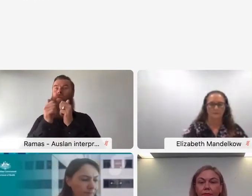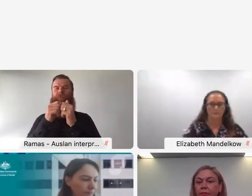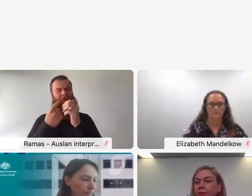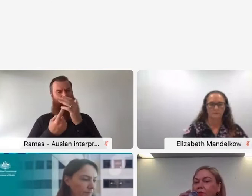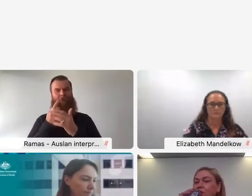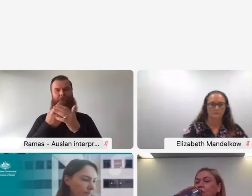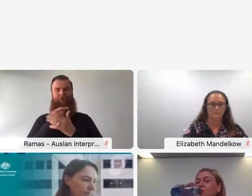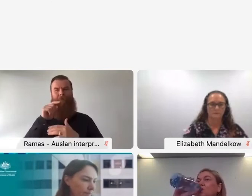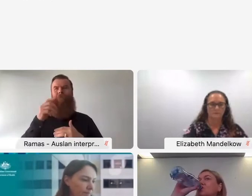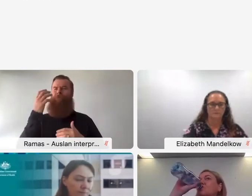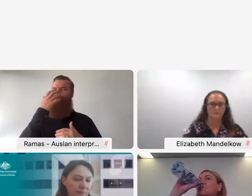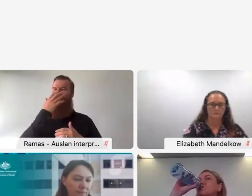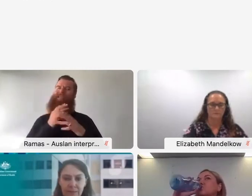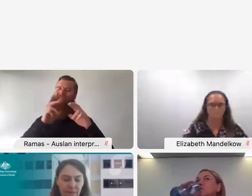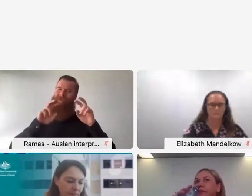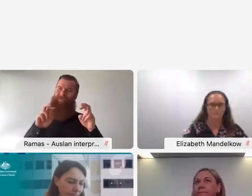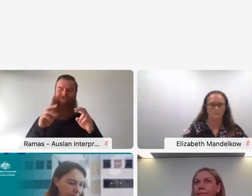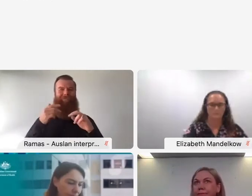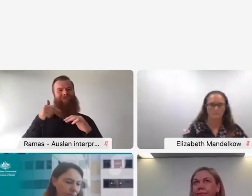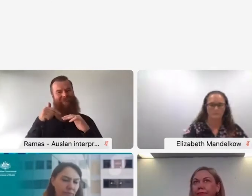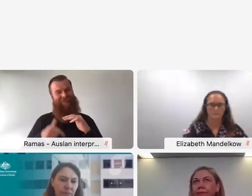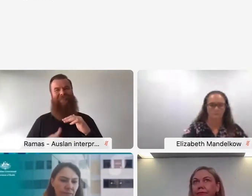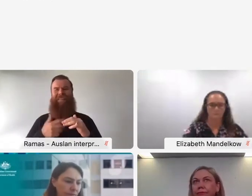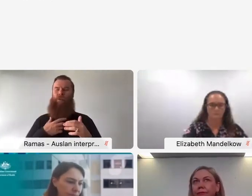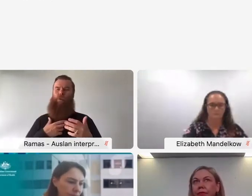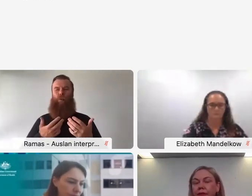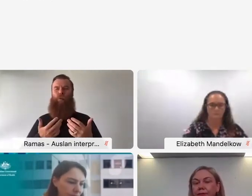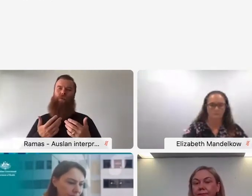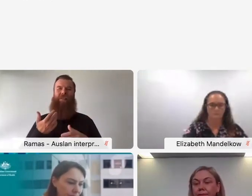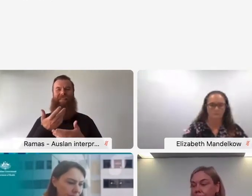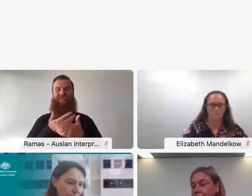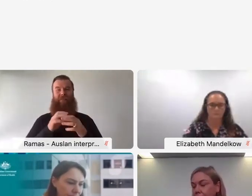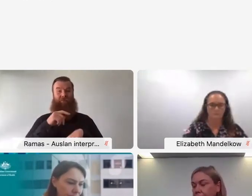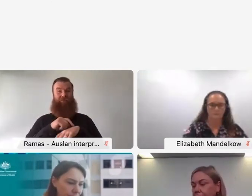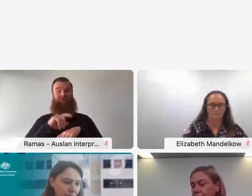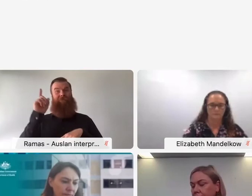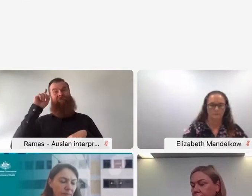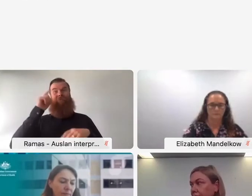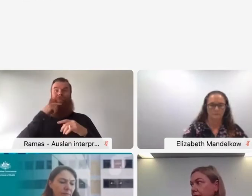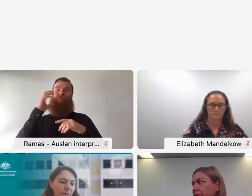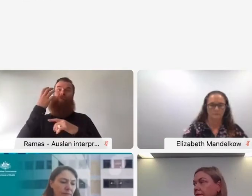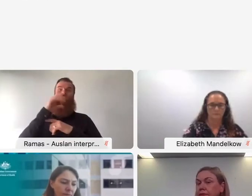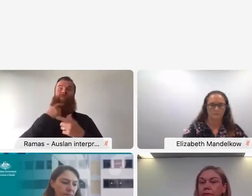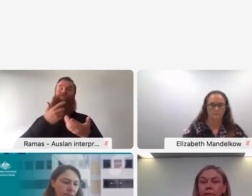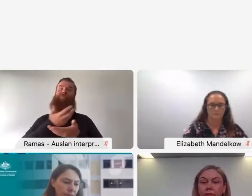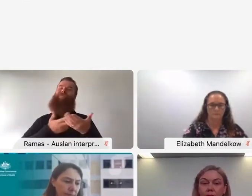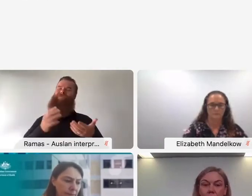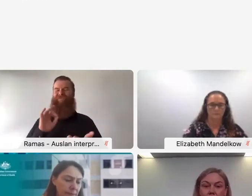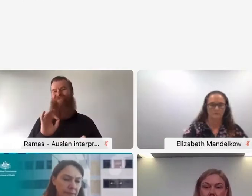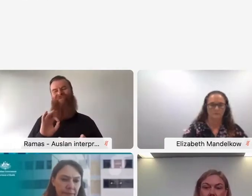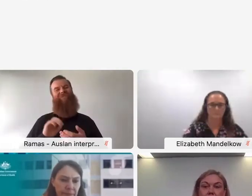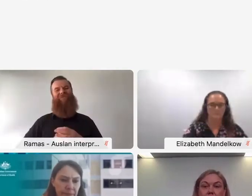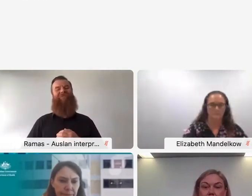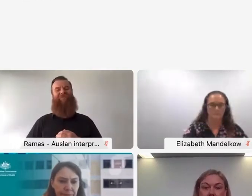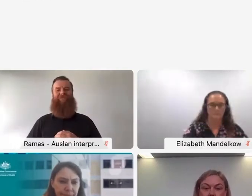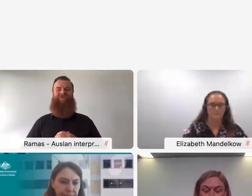to discuss in this forum because they are so detailed. But definitely, so the